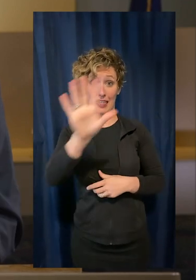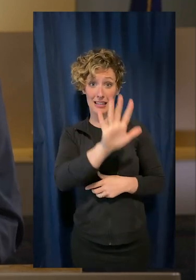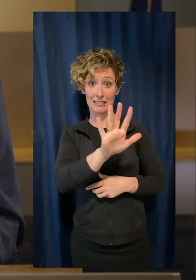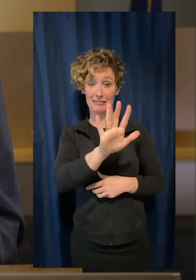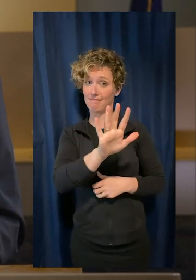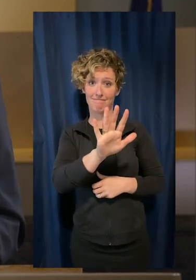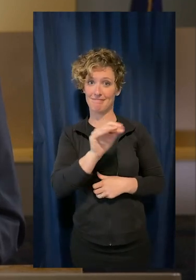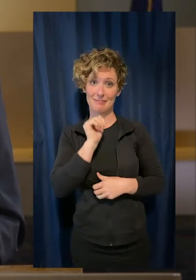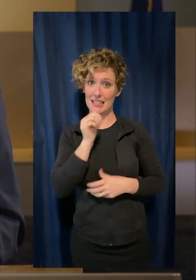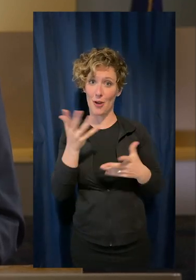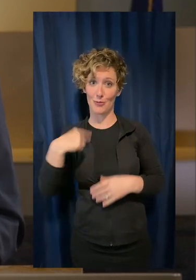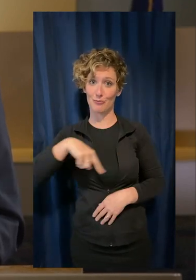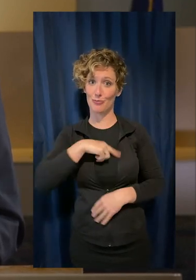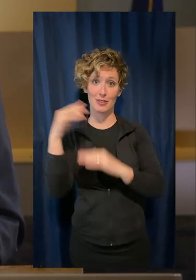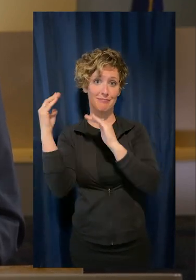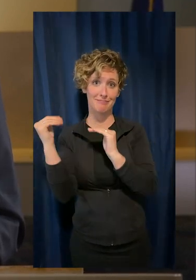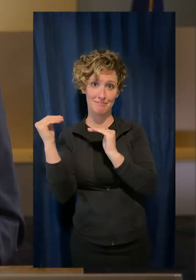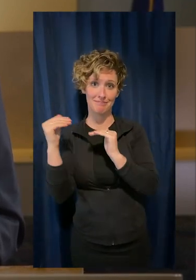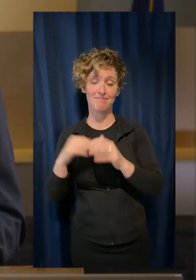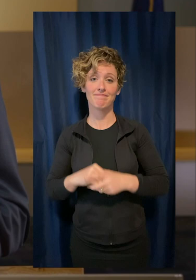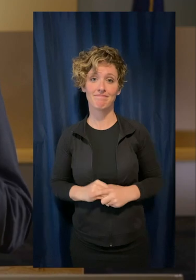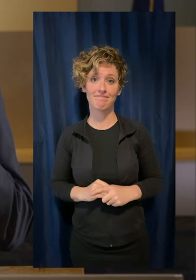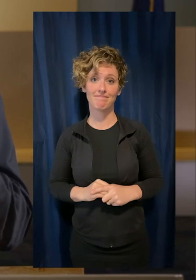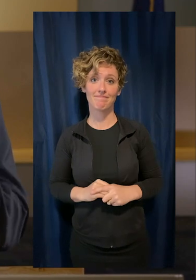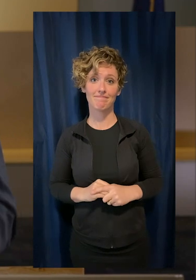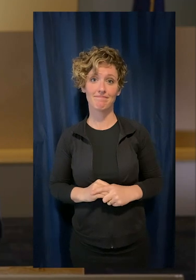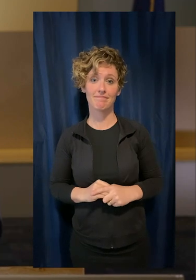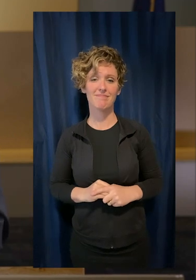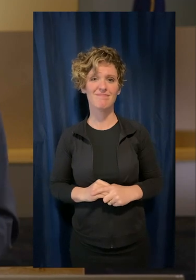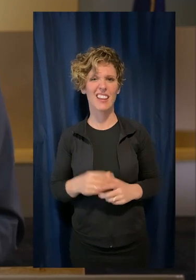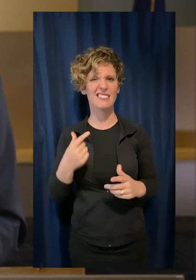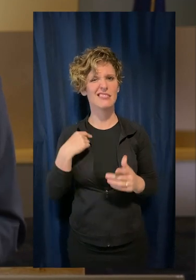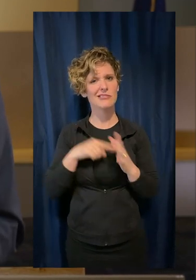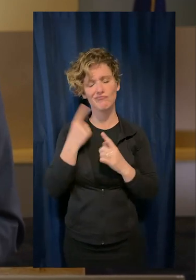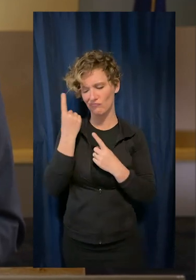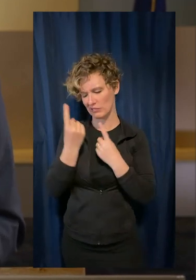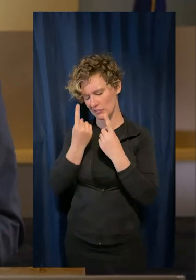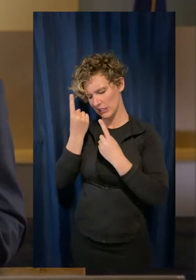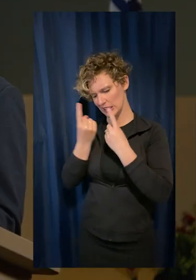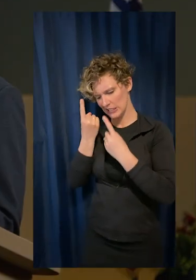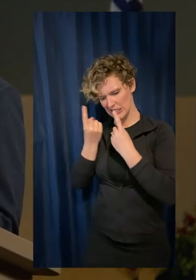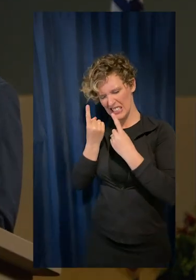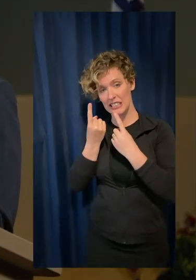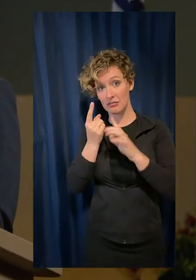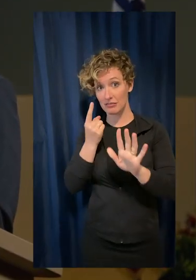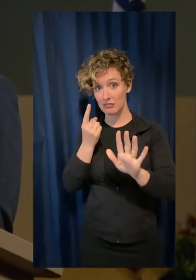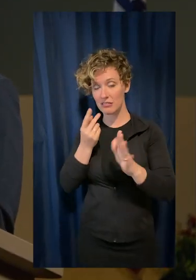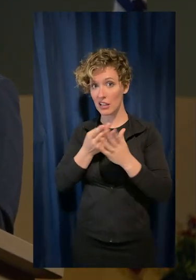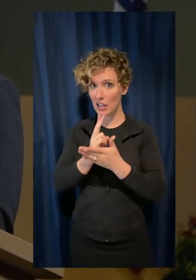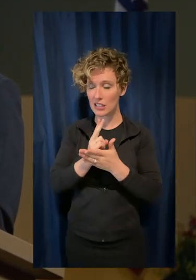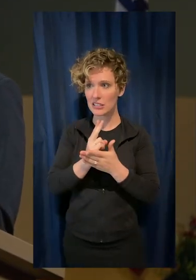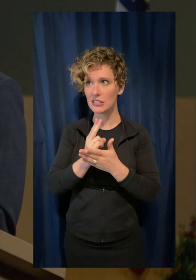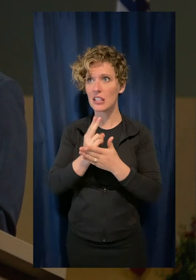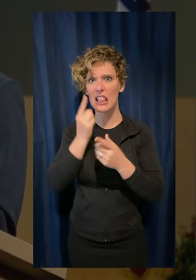put, is not what we expected. As I've been pondering this for the last few weeks, and to be honest with you,